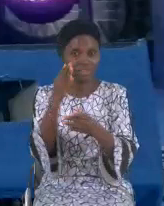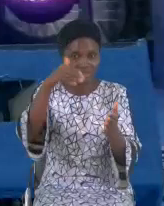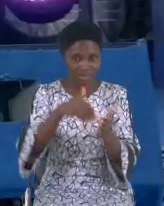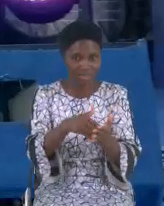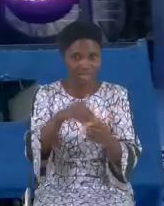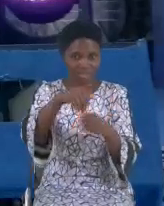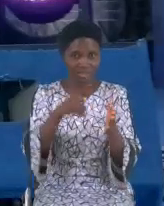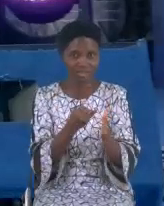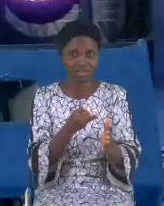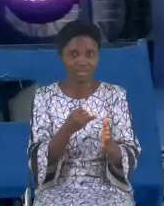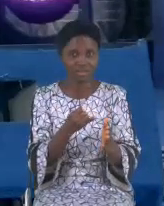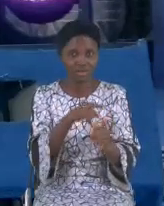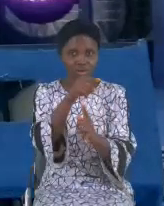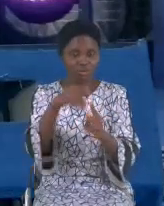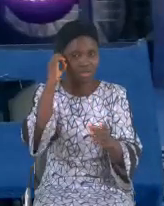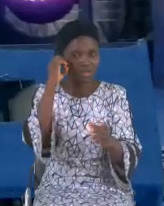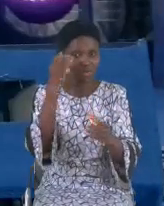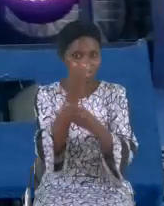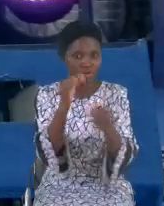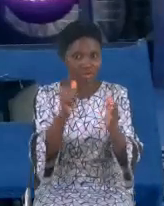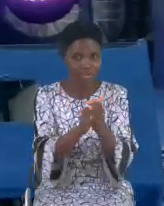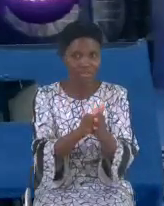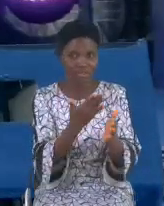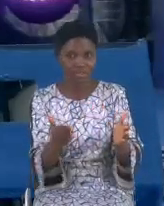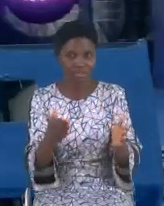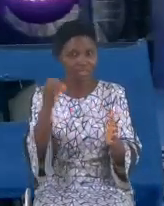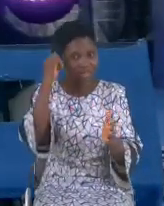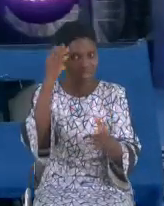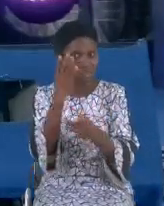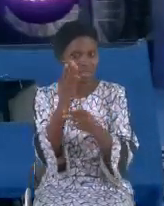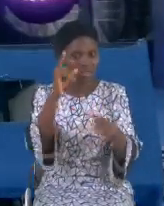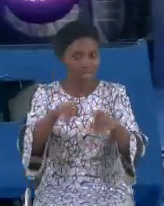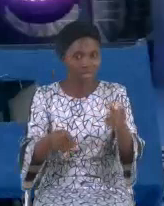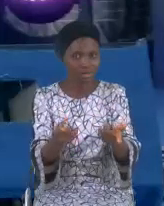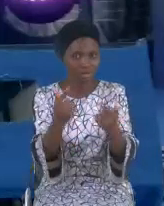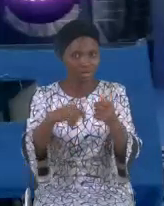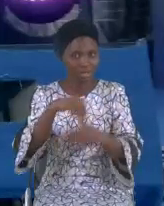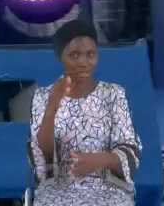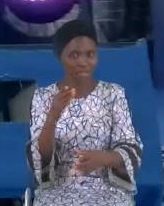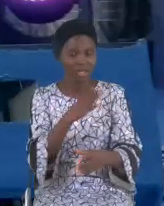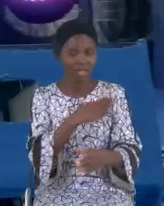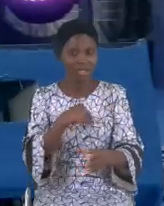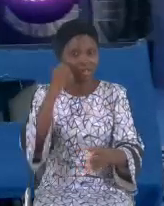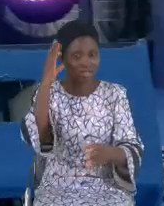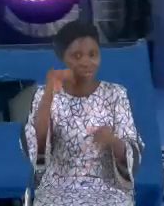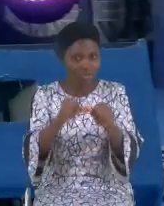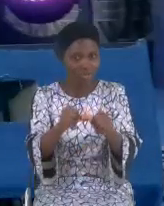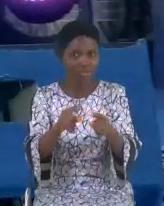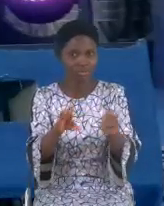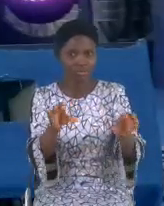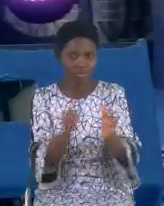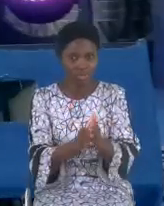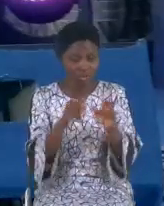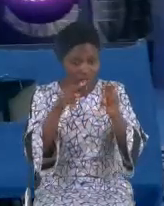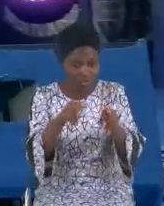that thing, he cannot, his hands cannot come out. And then he'll be doing that and doing that and looking at the banana. He'll